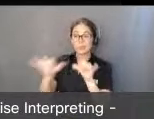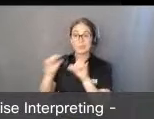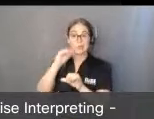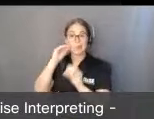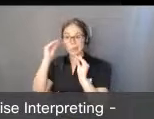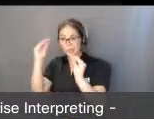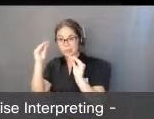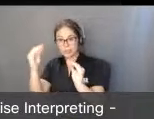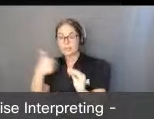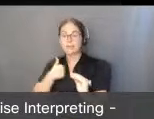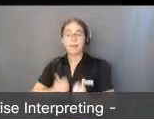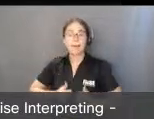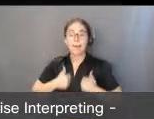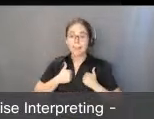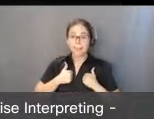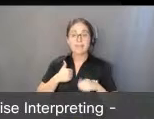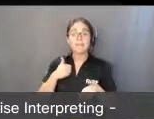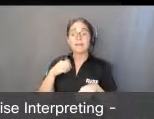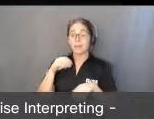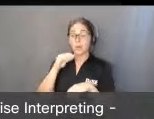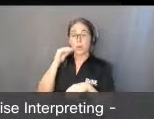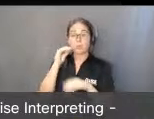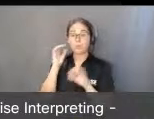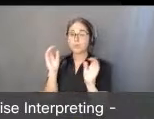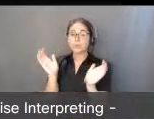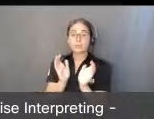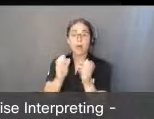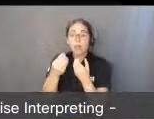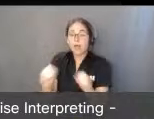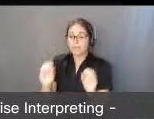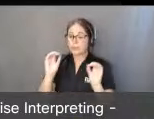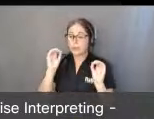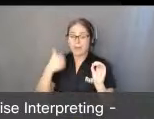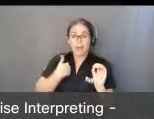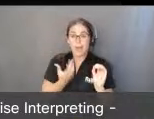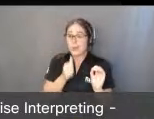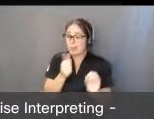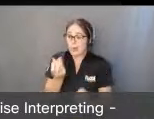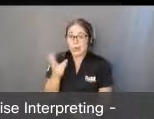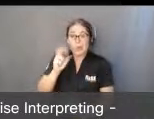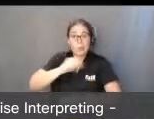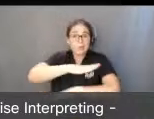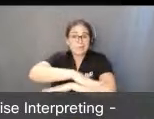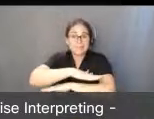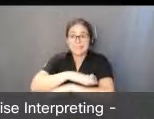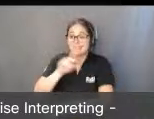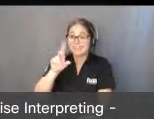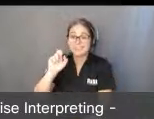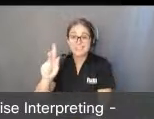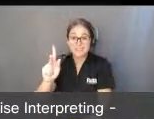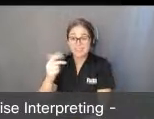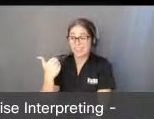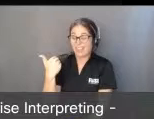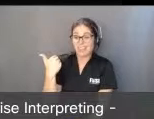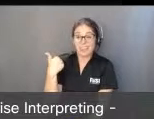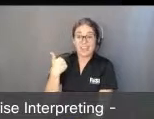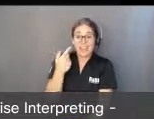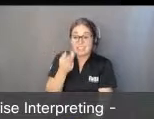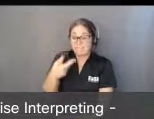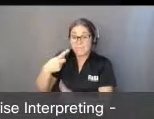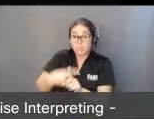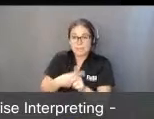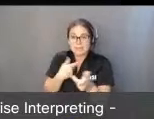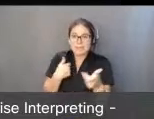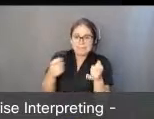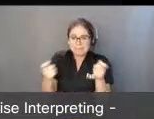that does not have a dedicated office space. I don't even own a desk. I made the last 2.5 months of the 1920 school year work, but I had no